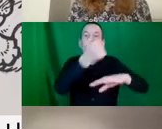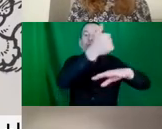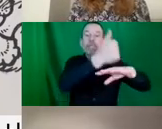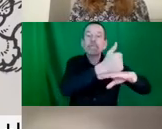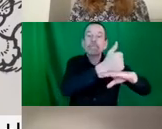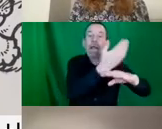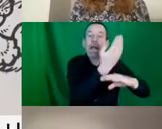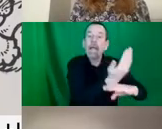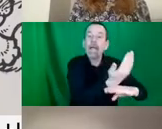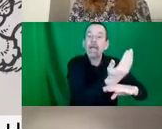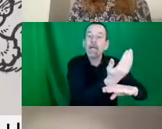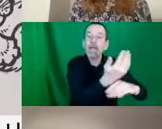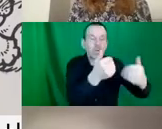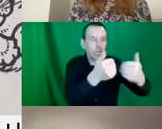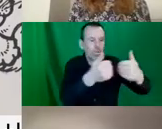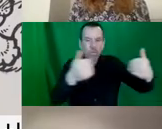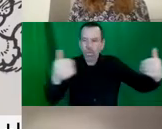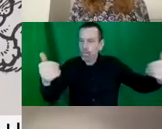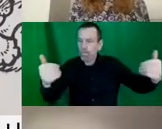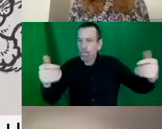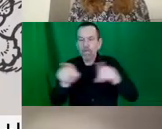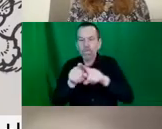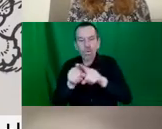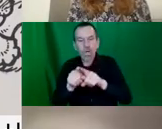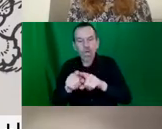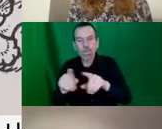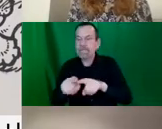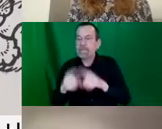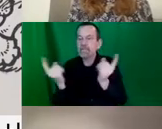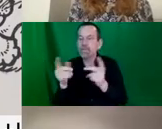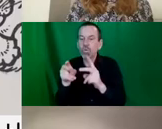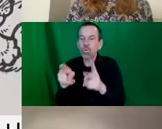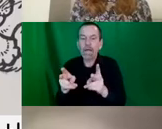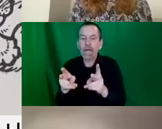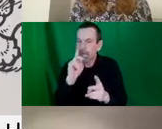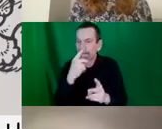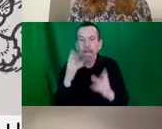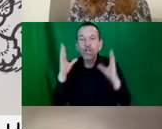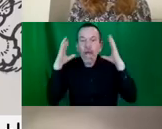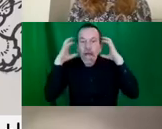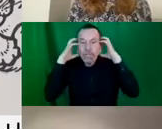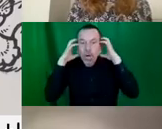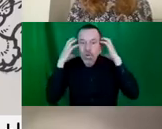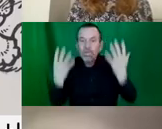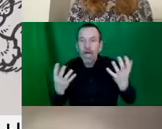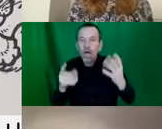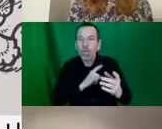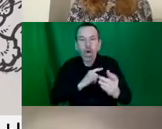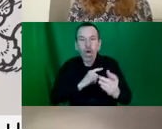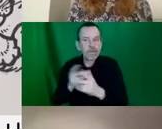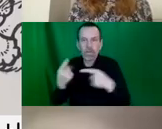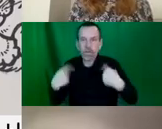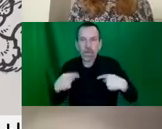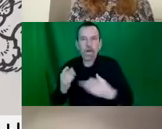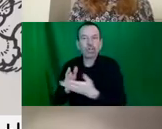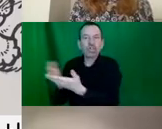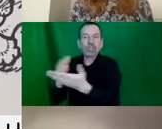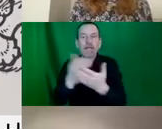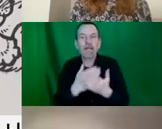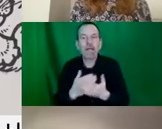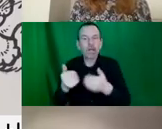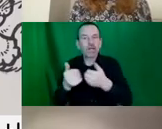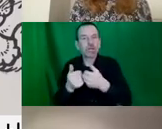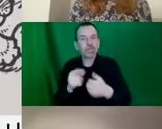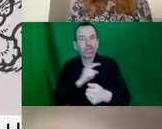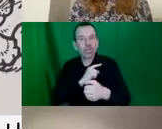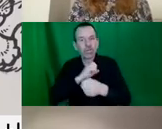distancing and seeking alternatives to the use of touchscreens and headphones. Shadowing these project board meetings continued until the exhibition